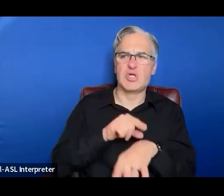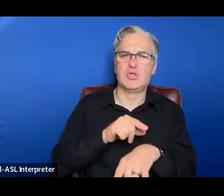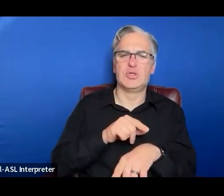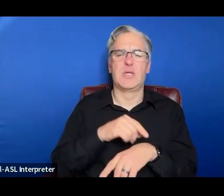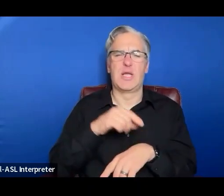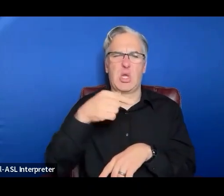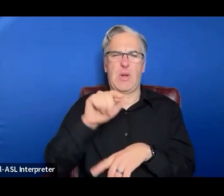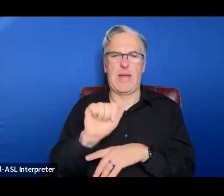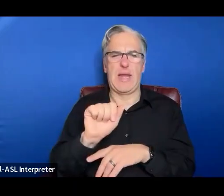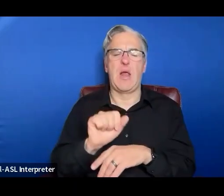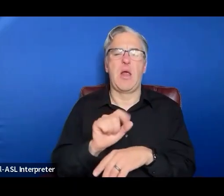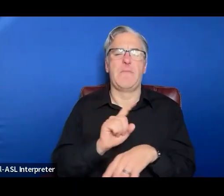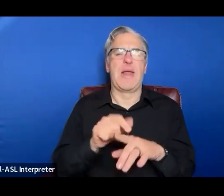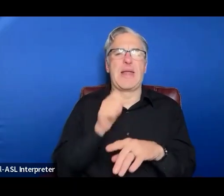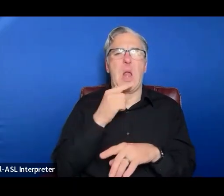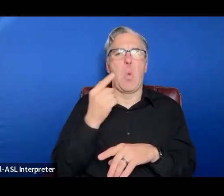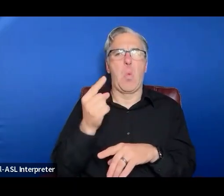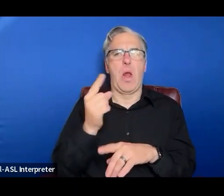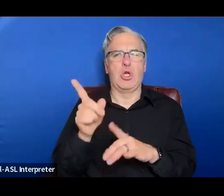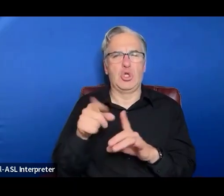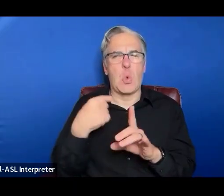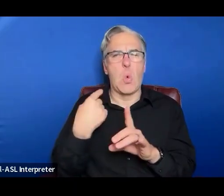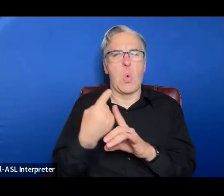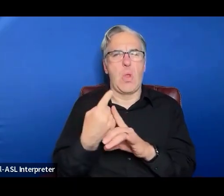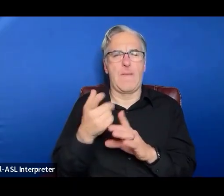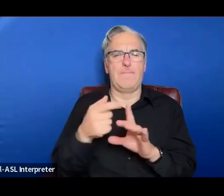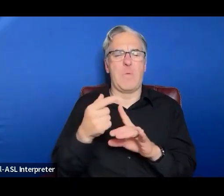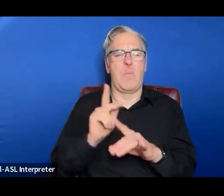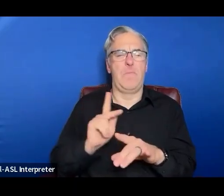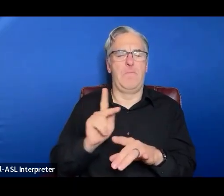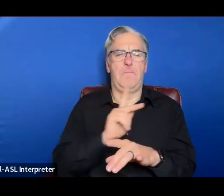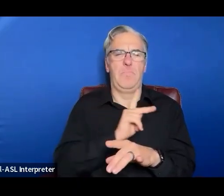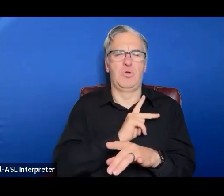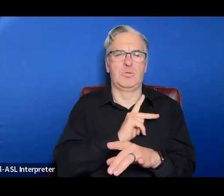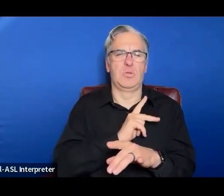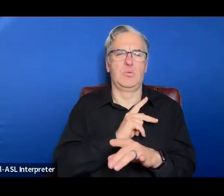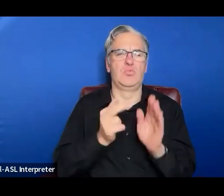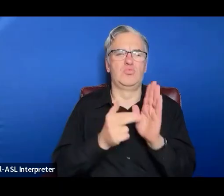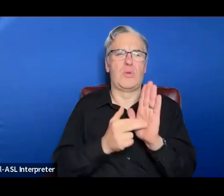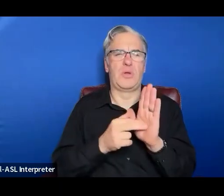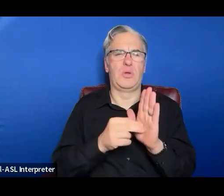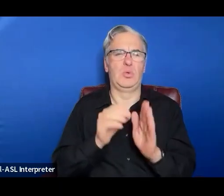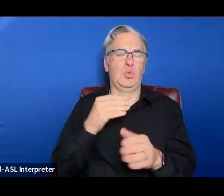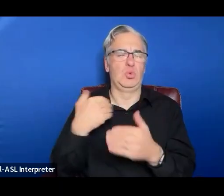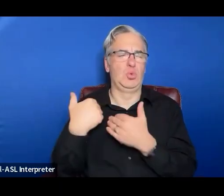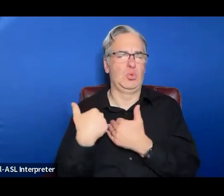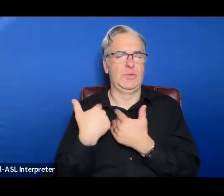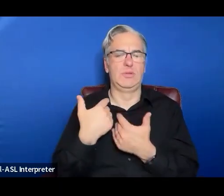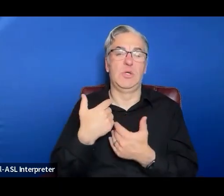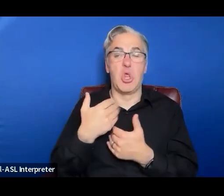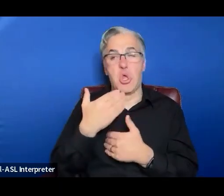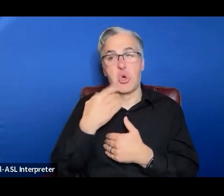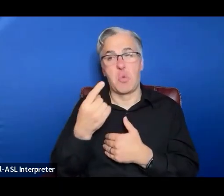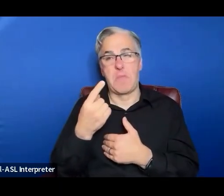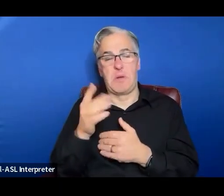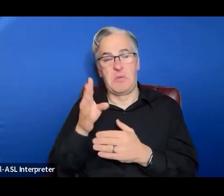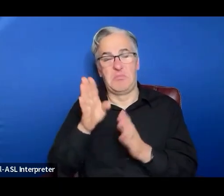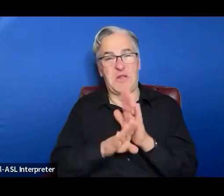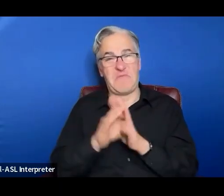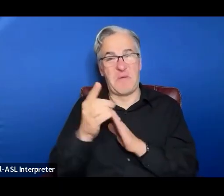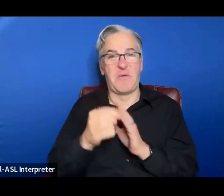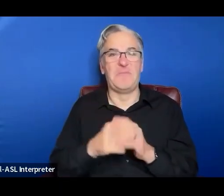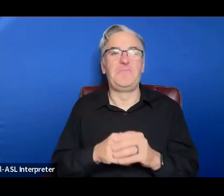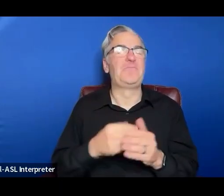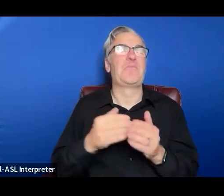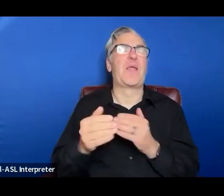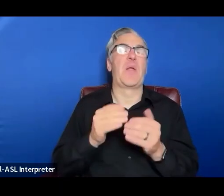that's specifically just about personal representative duties. That's a good idea, though. Maybe we might make one. So the